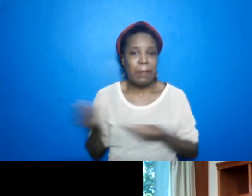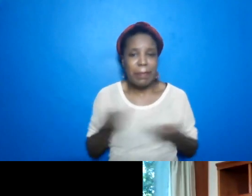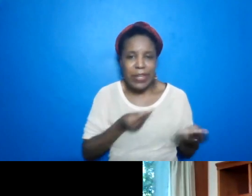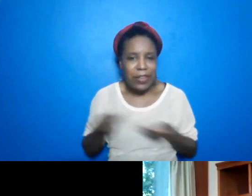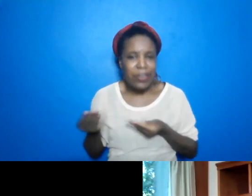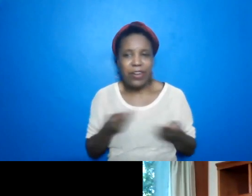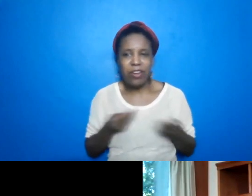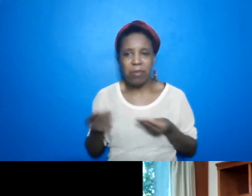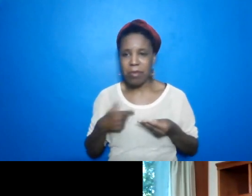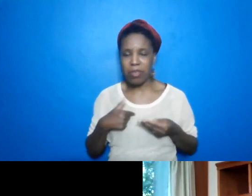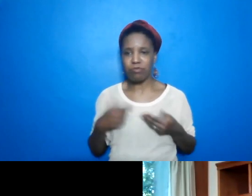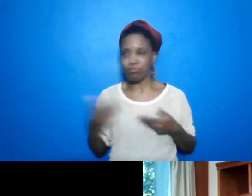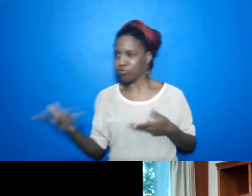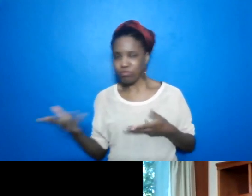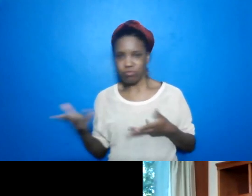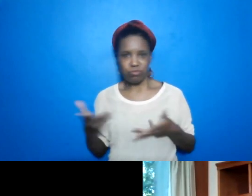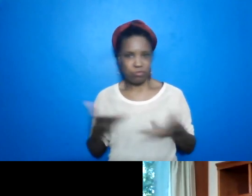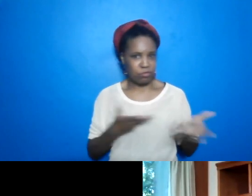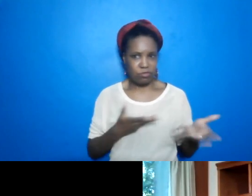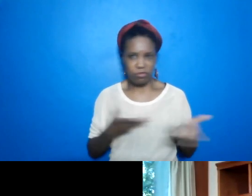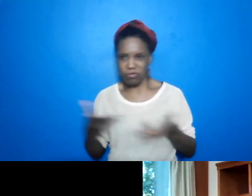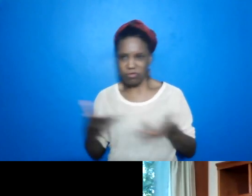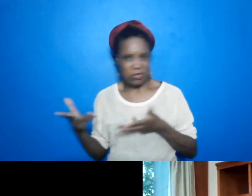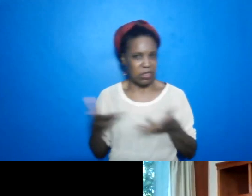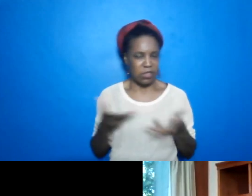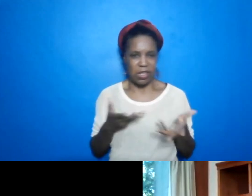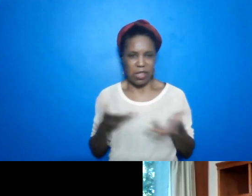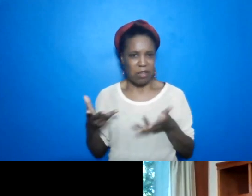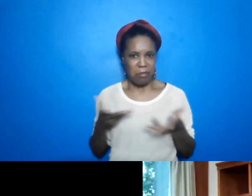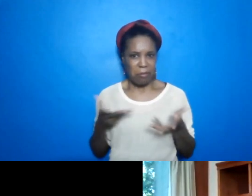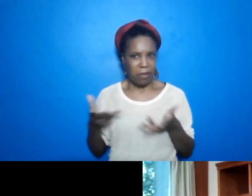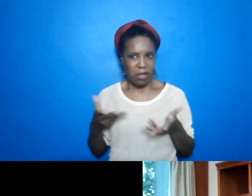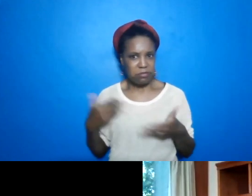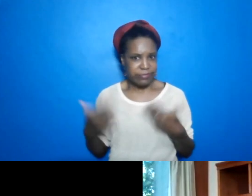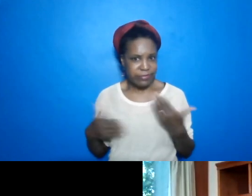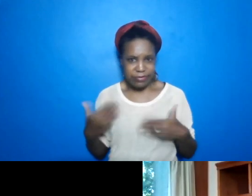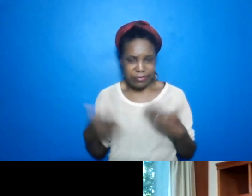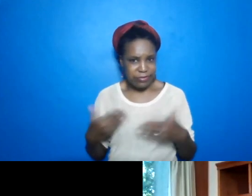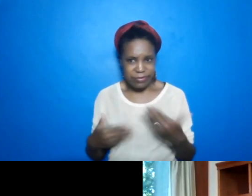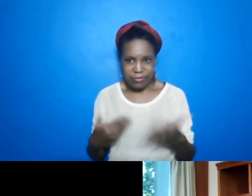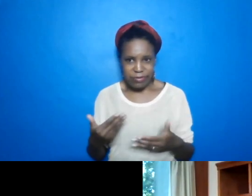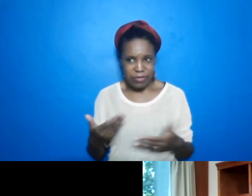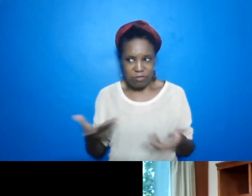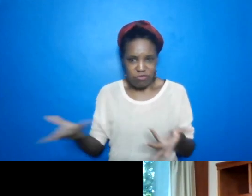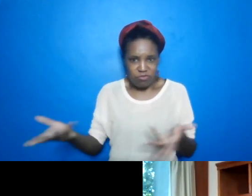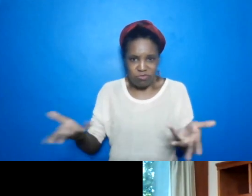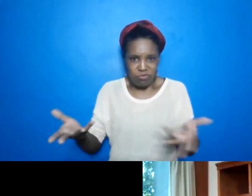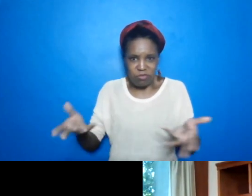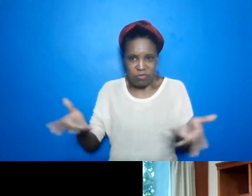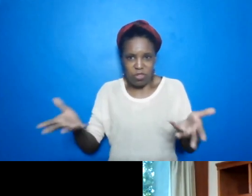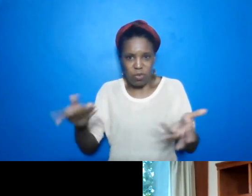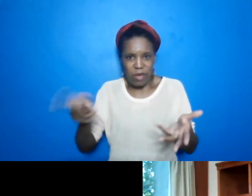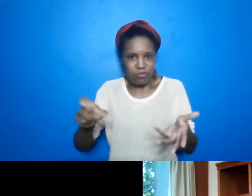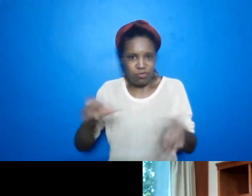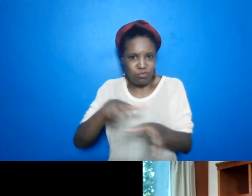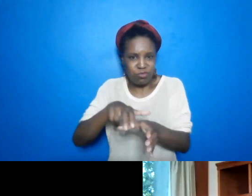point, you have to know how to sit back once you've created the conditions and sit back and allow the